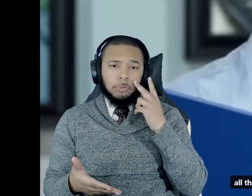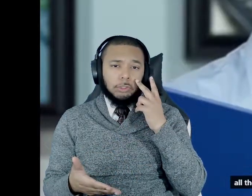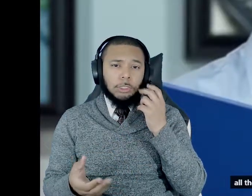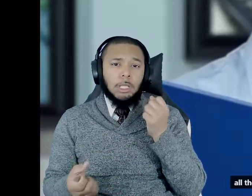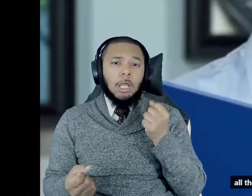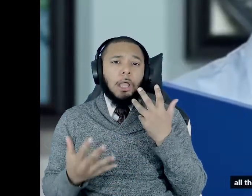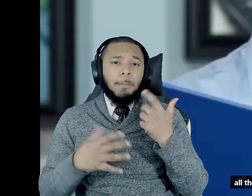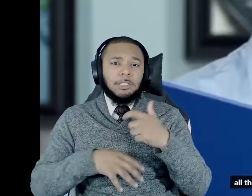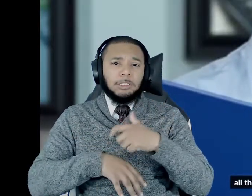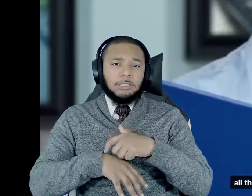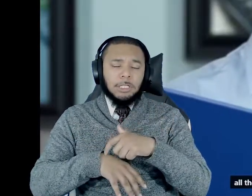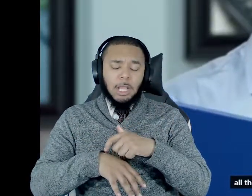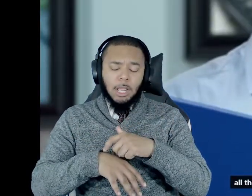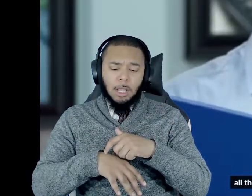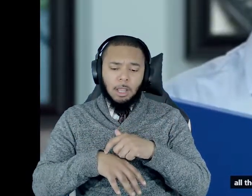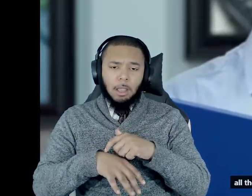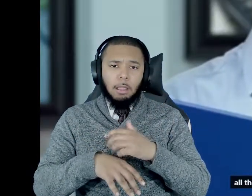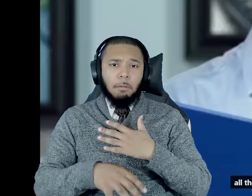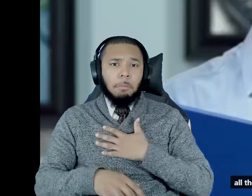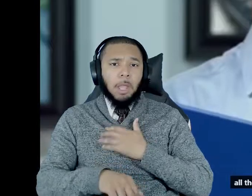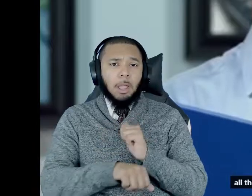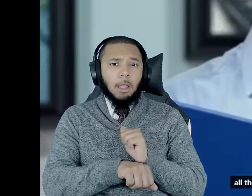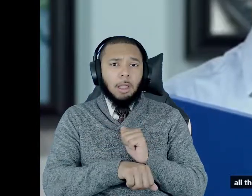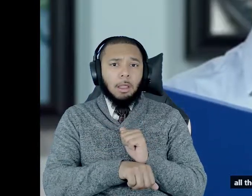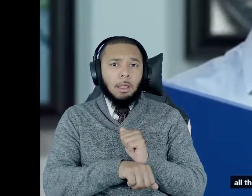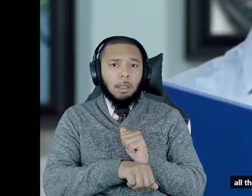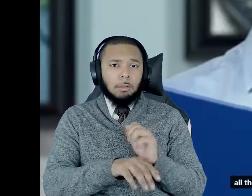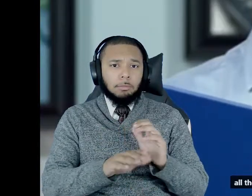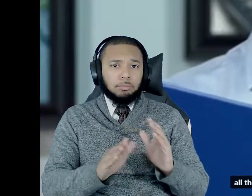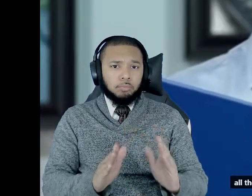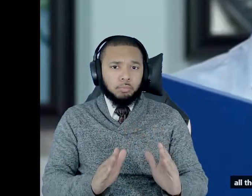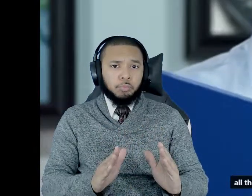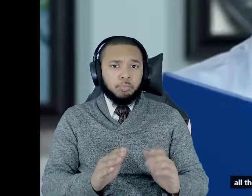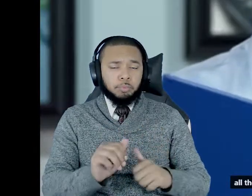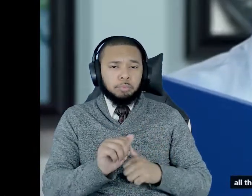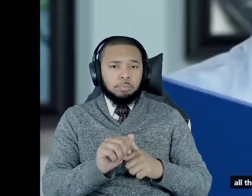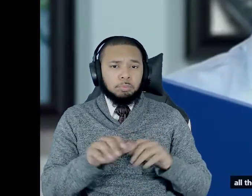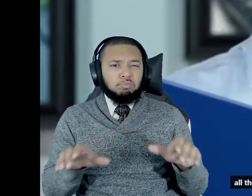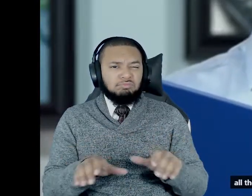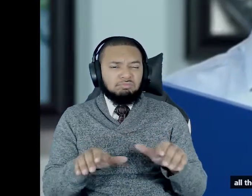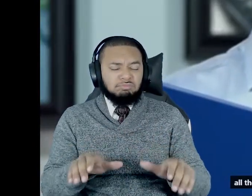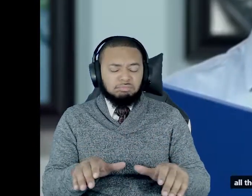worked. The business math.